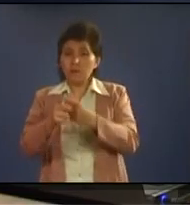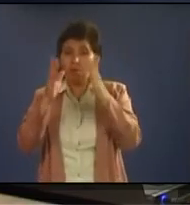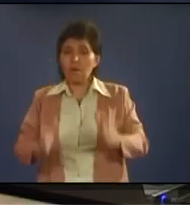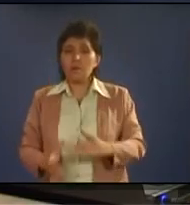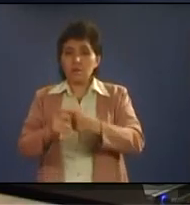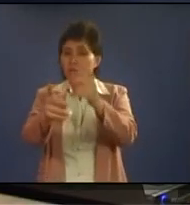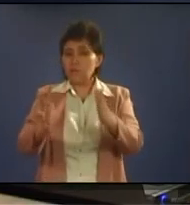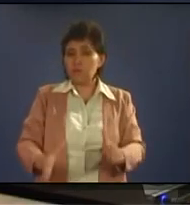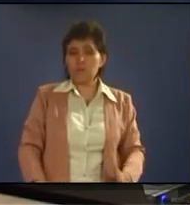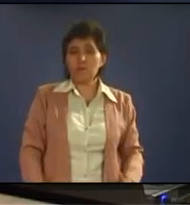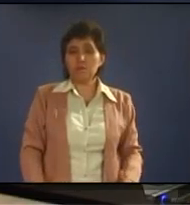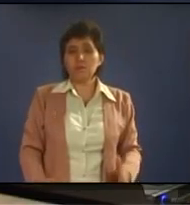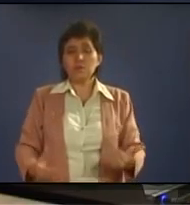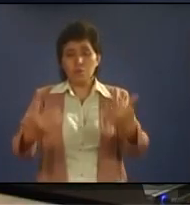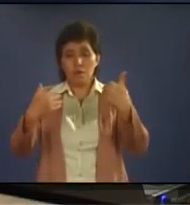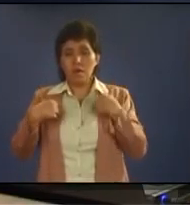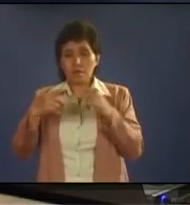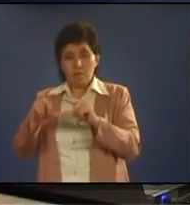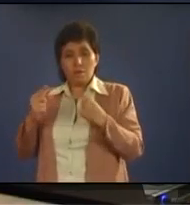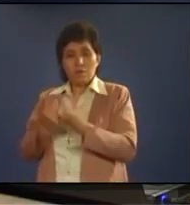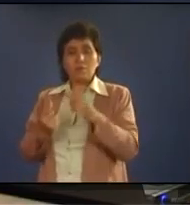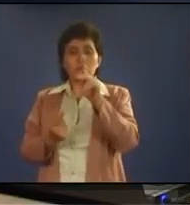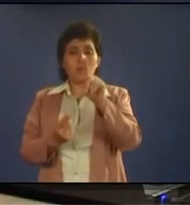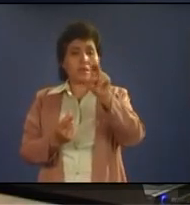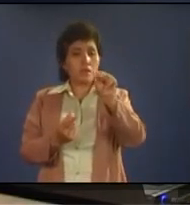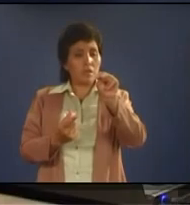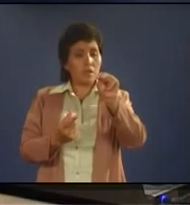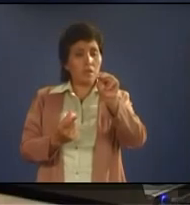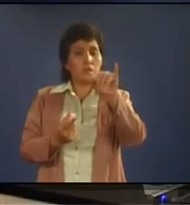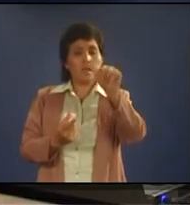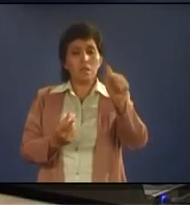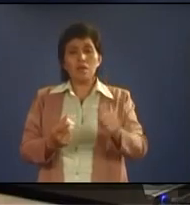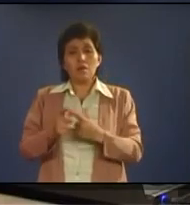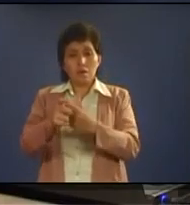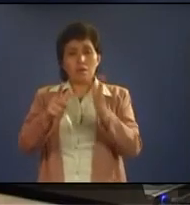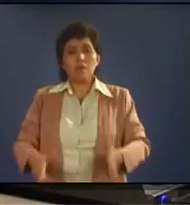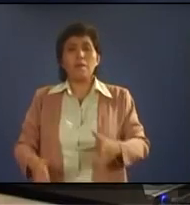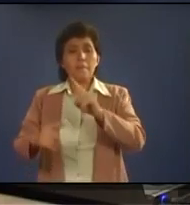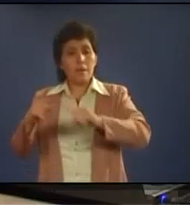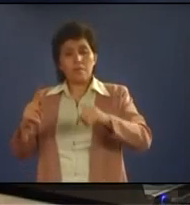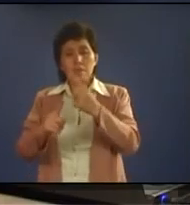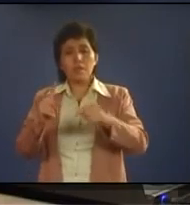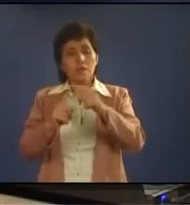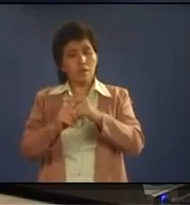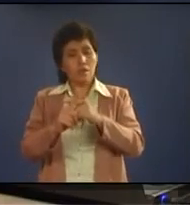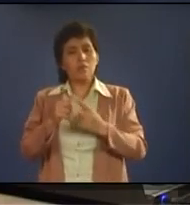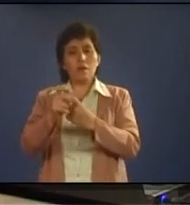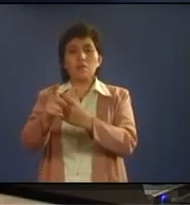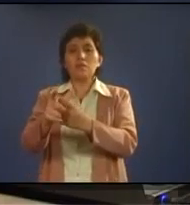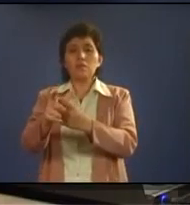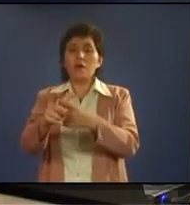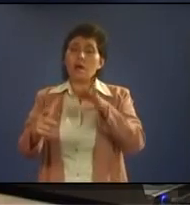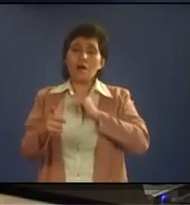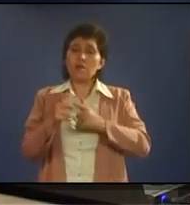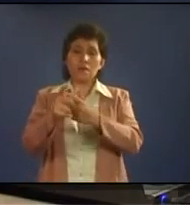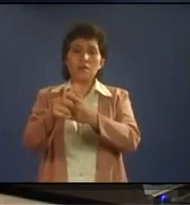Kenya. Okay, they will have a group of Kenyan runners, but then when they run, it's I run mine and you run yours.